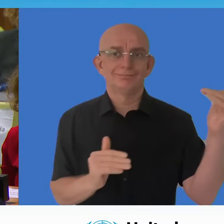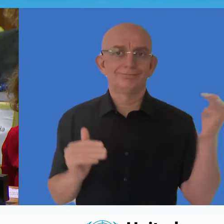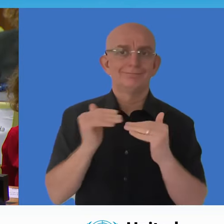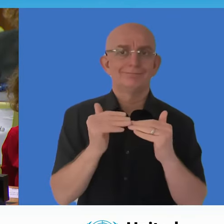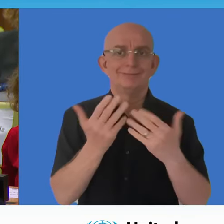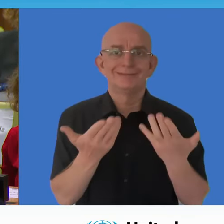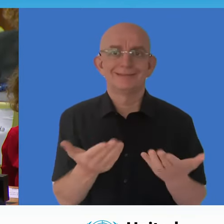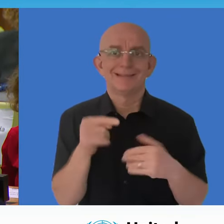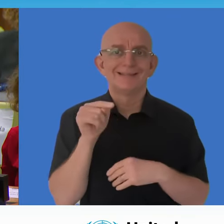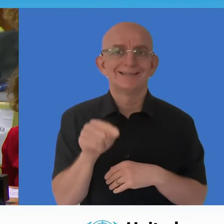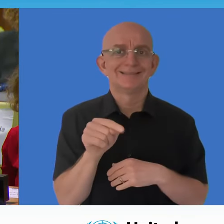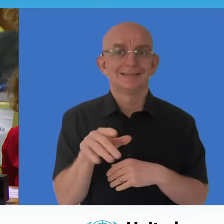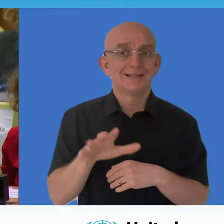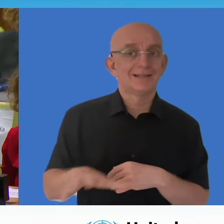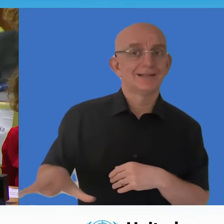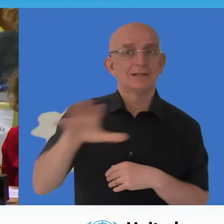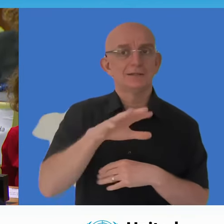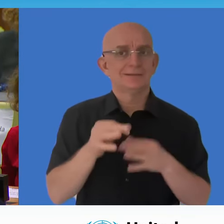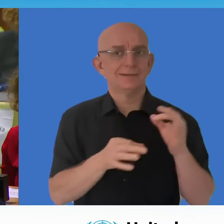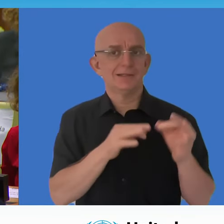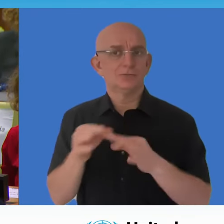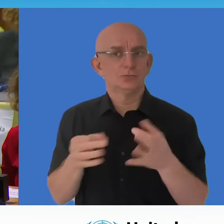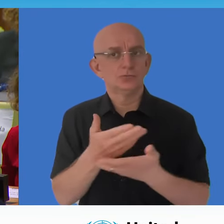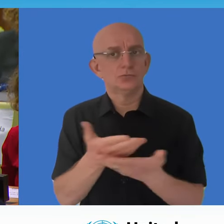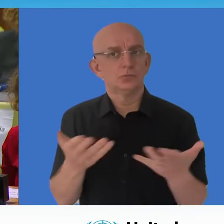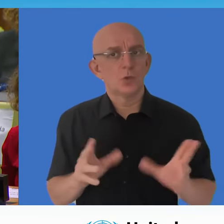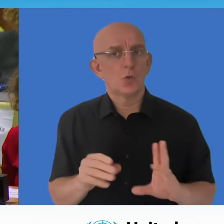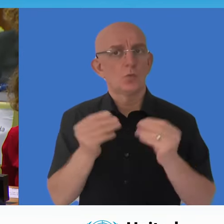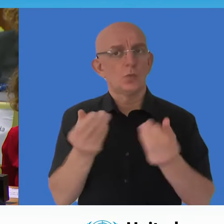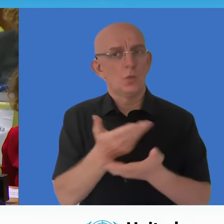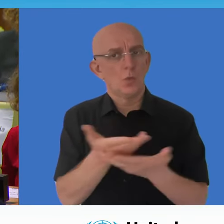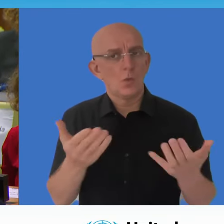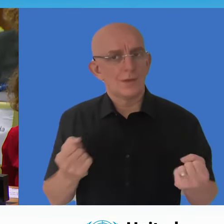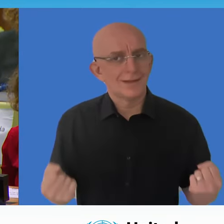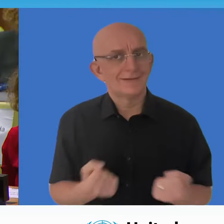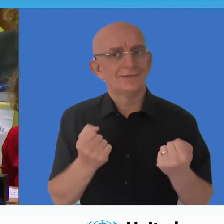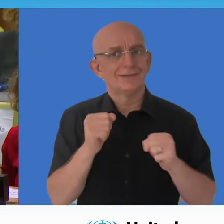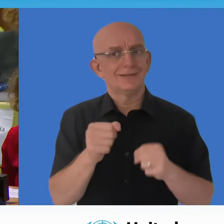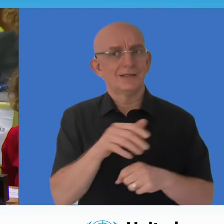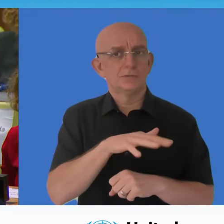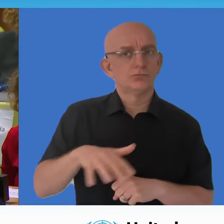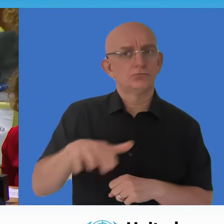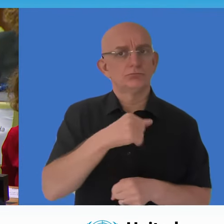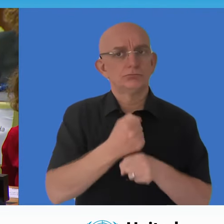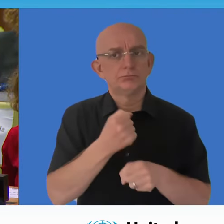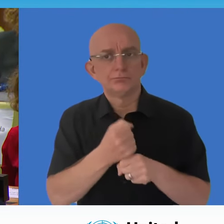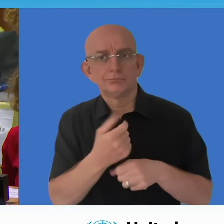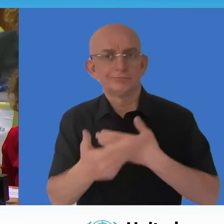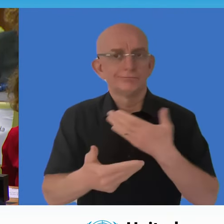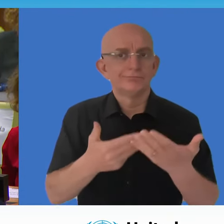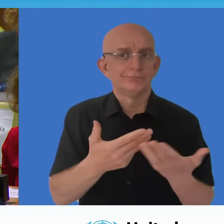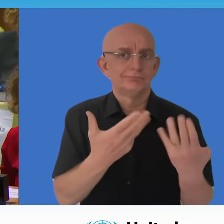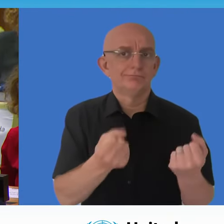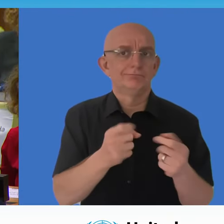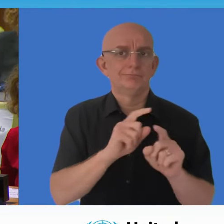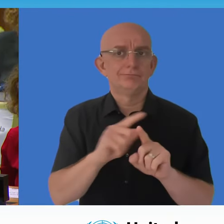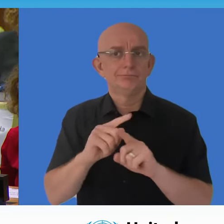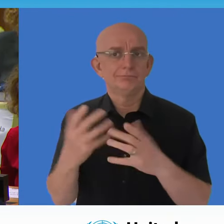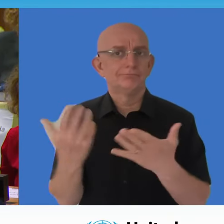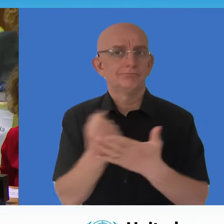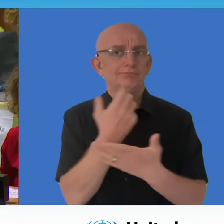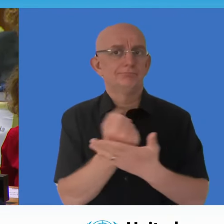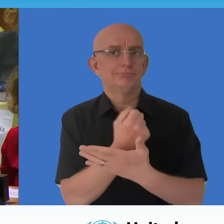members of their society and capitalizing on the immense benefit they bring to their societies. Finally,